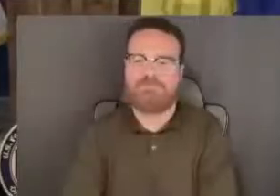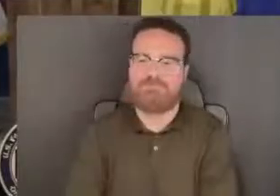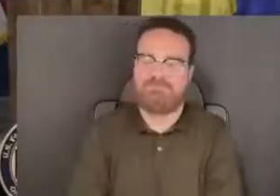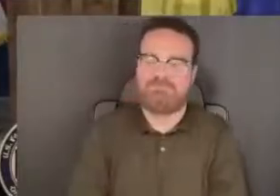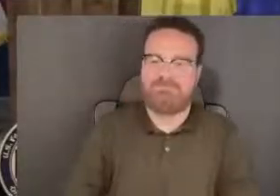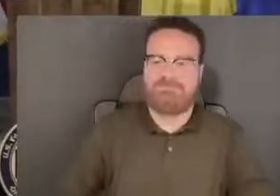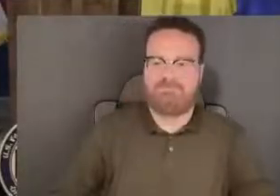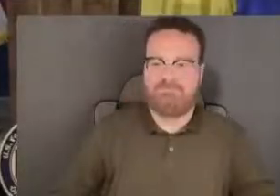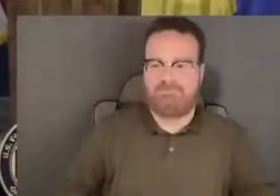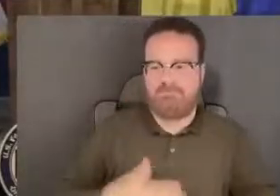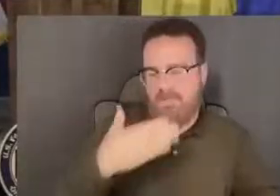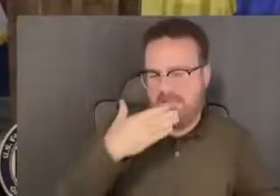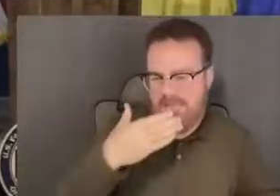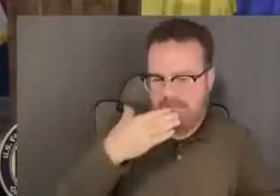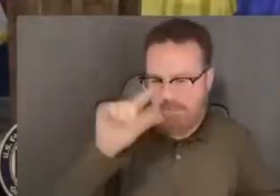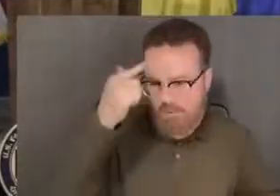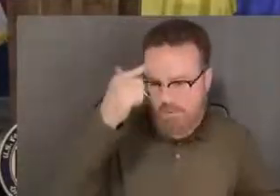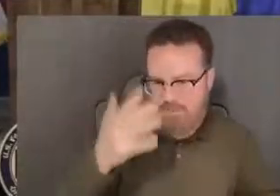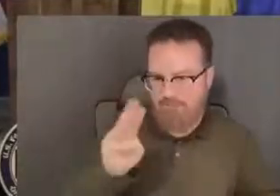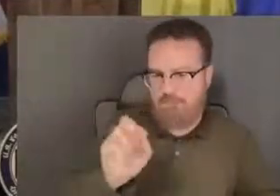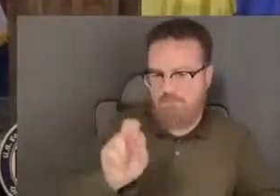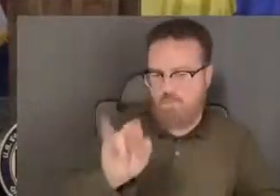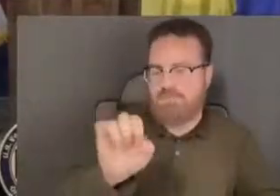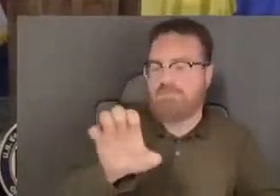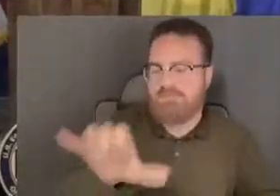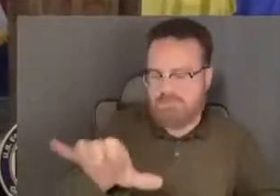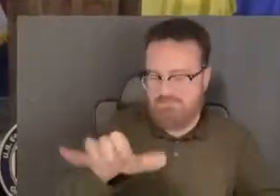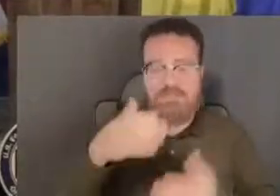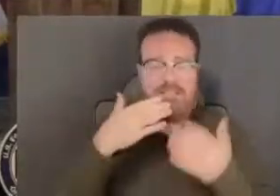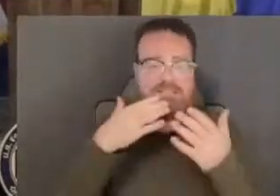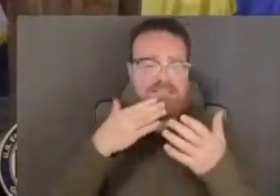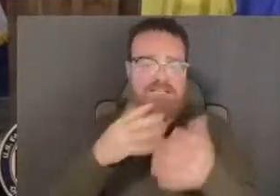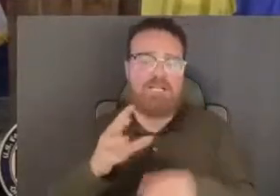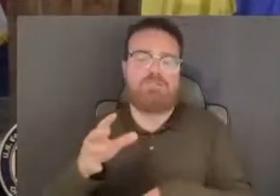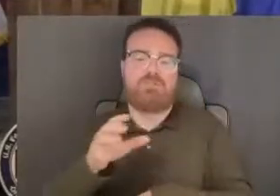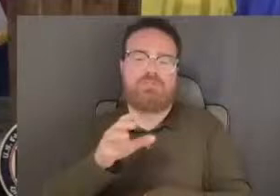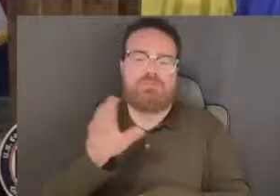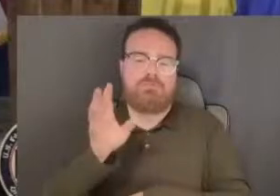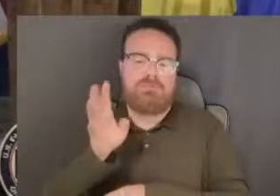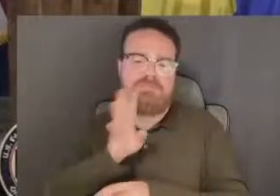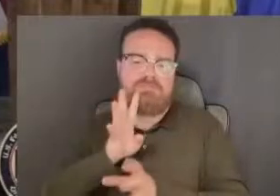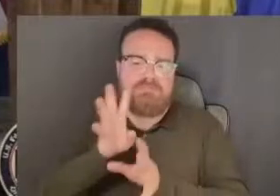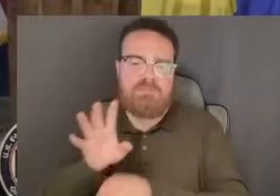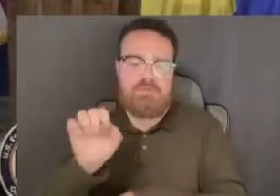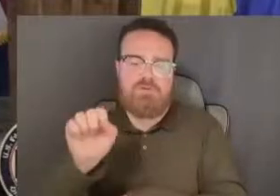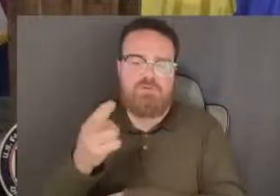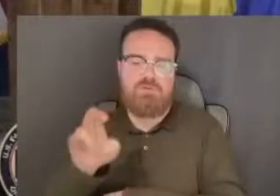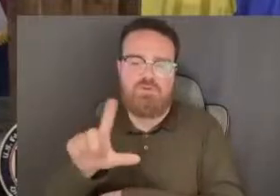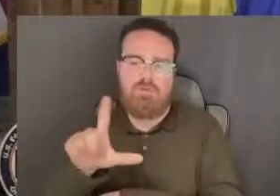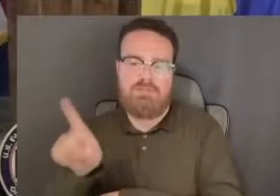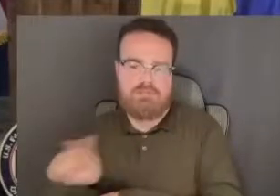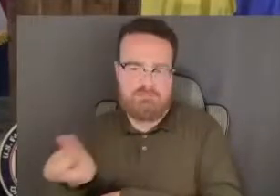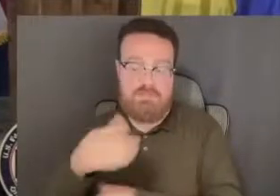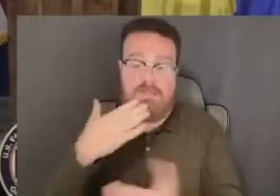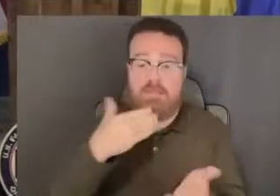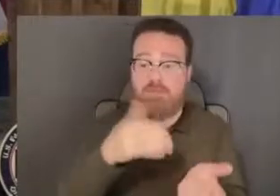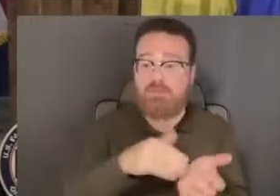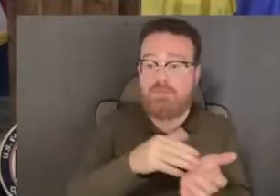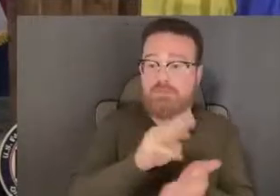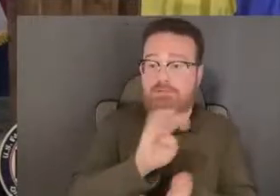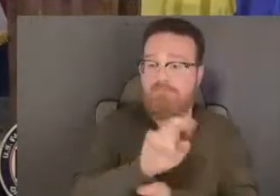Thank you, Governor Morrissey. Thank you, Speaker Schultz. Thank you to Dr. Mark Hyman, who's been my